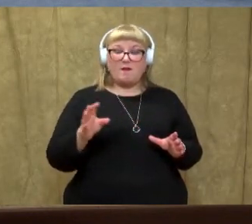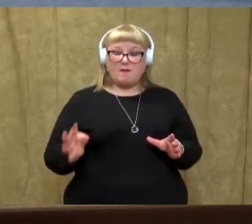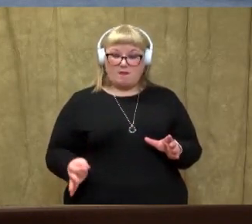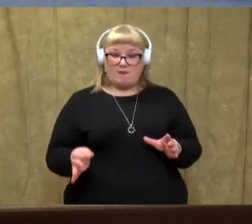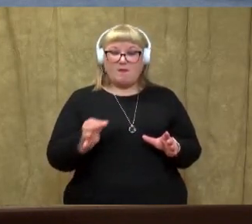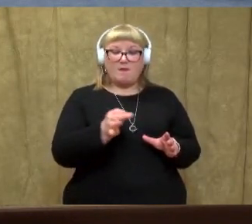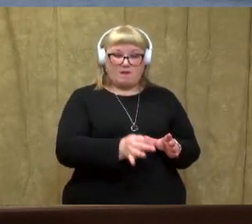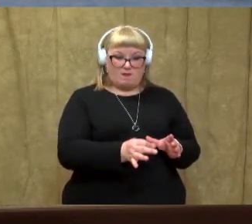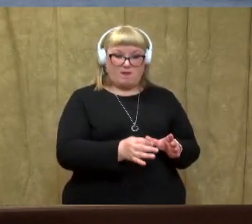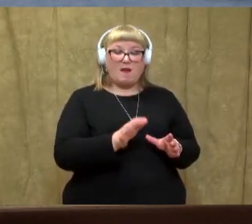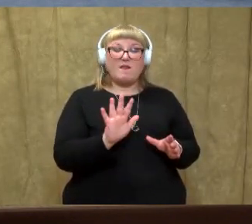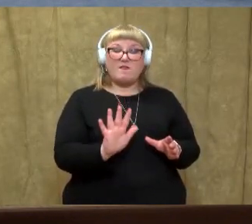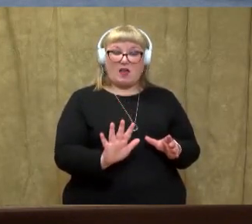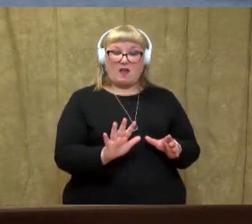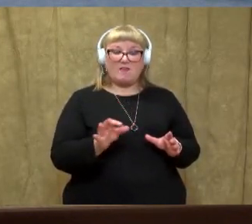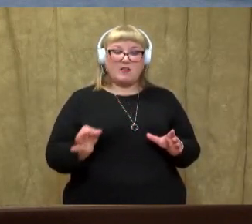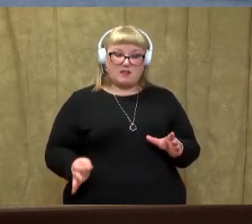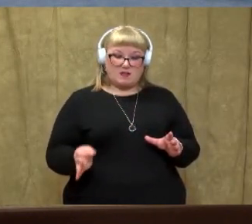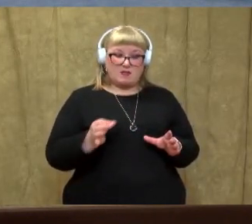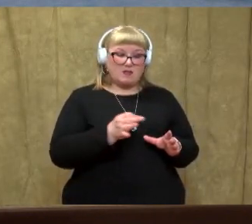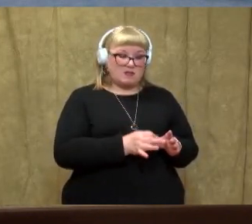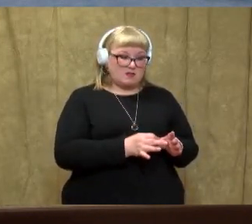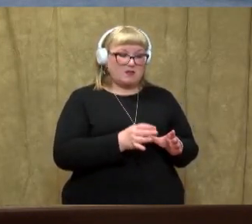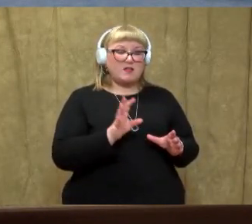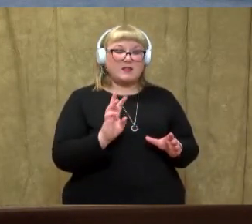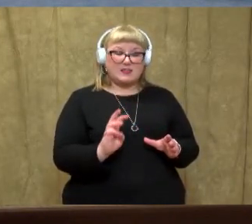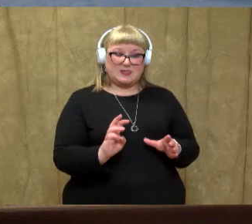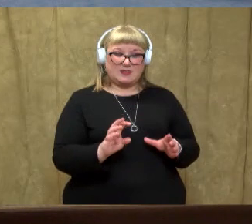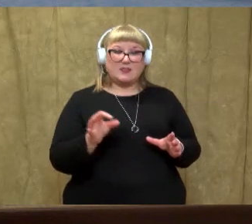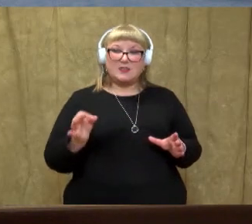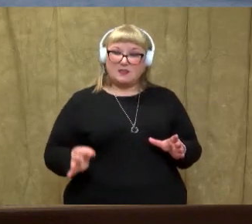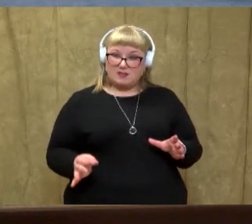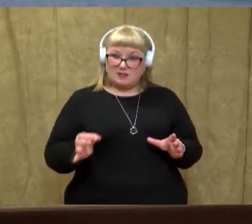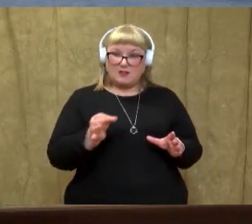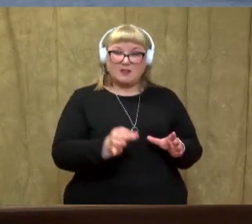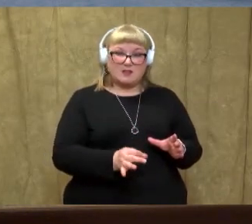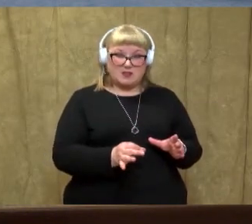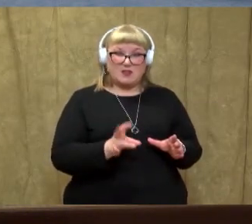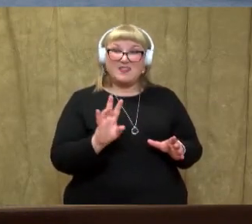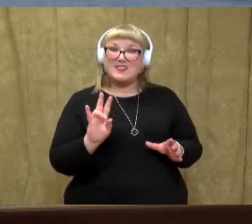4, 5, 6,